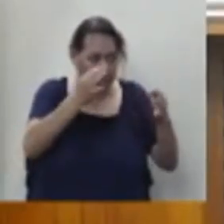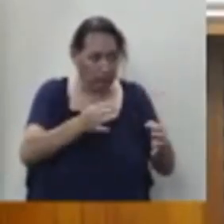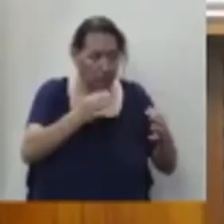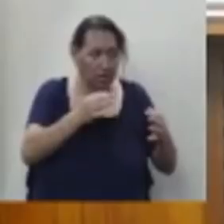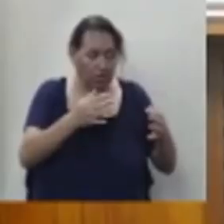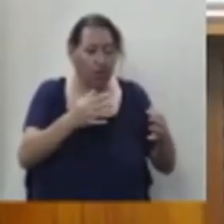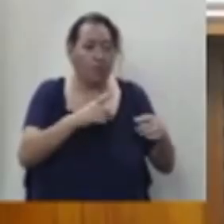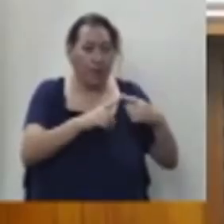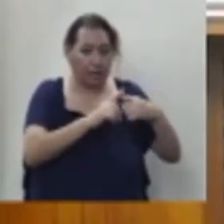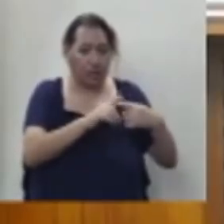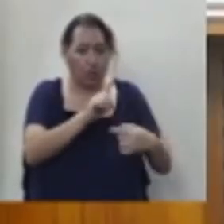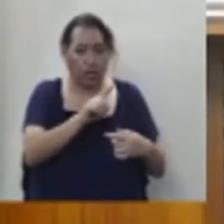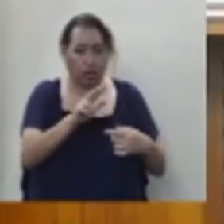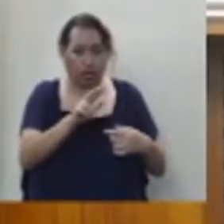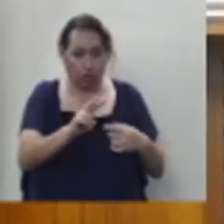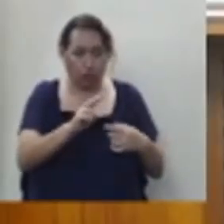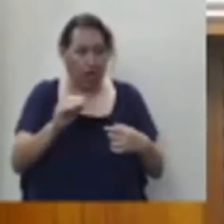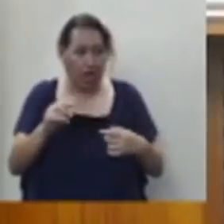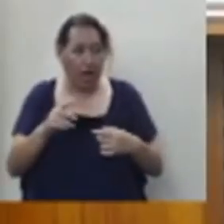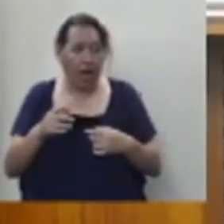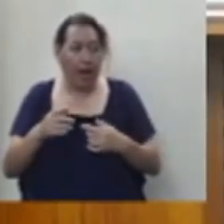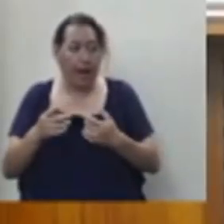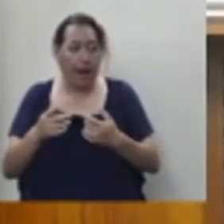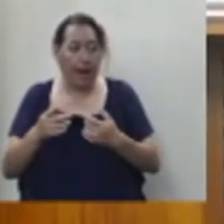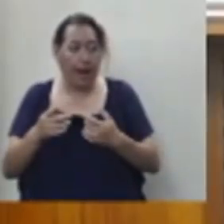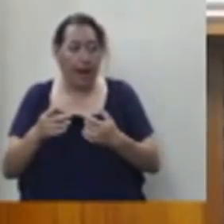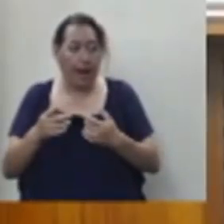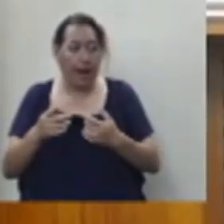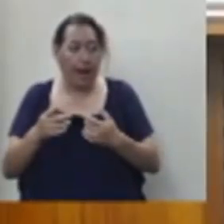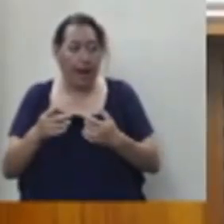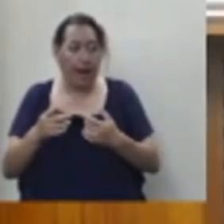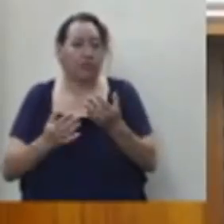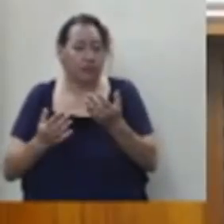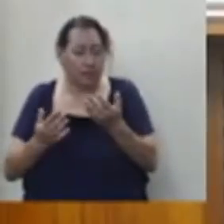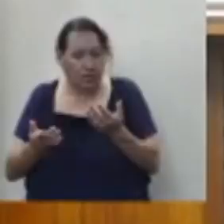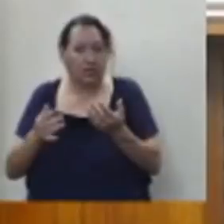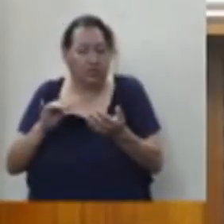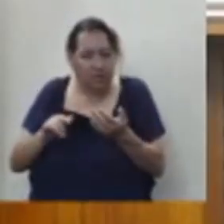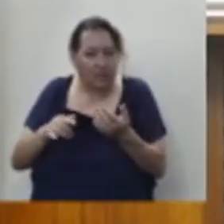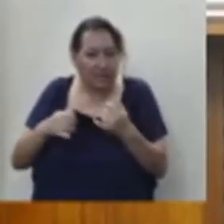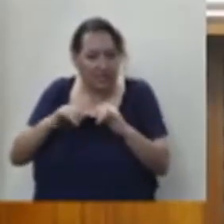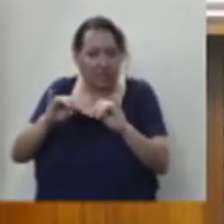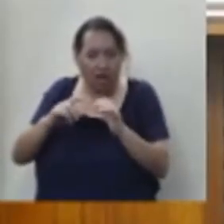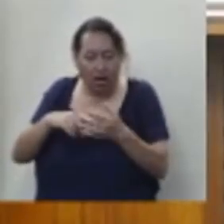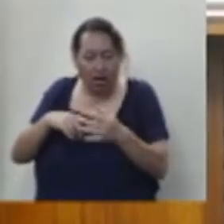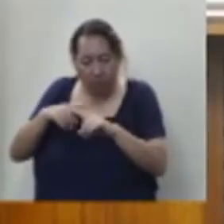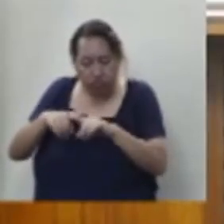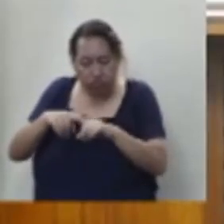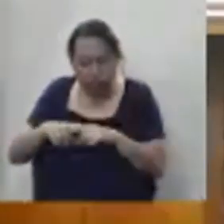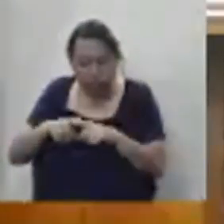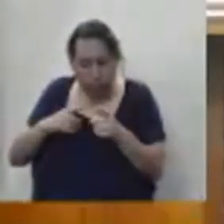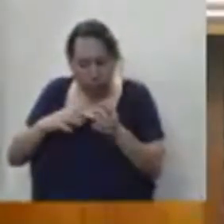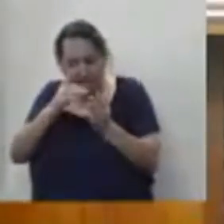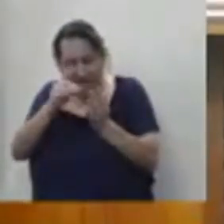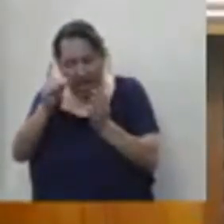and the probable case. Probable meaning that these are clinically diagnosed cases. We have 3. And so as